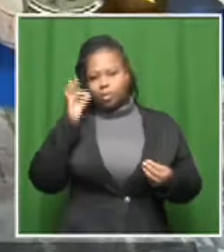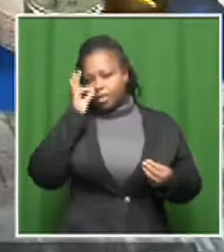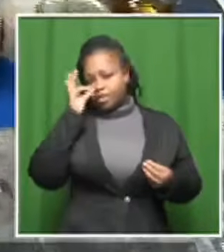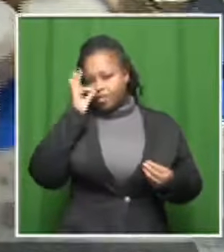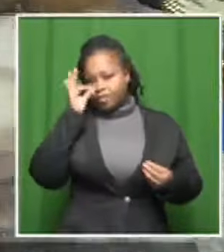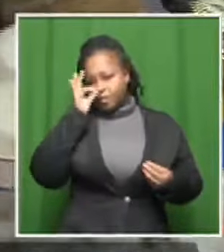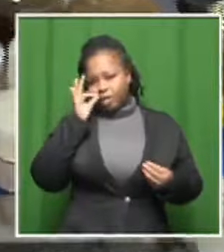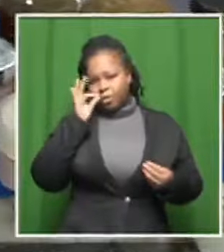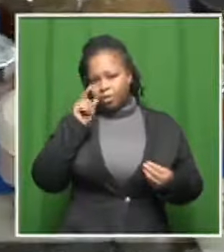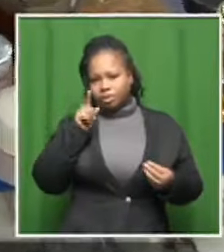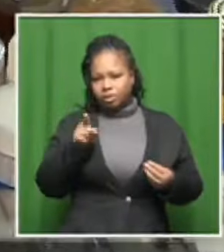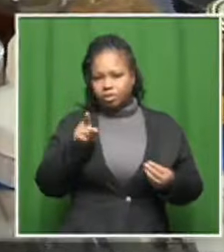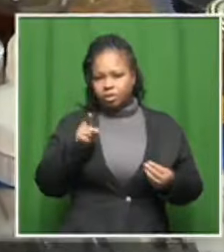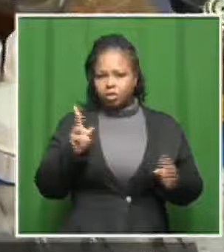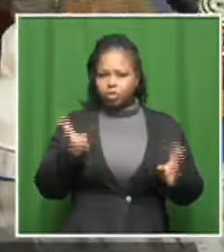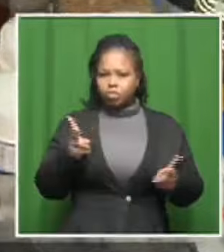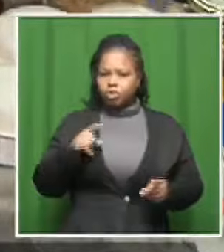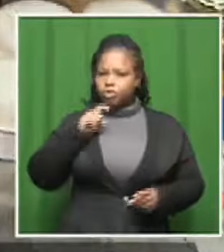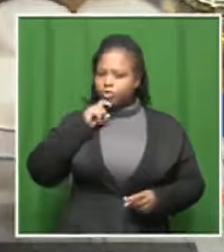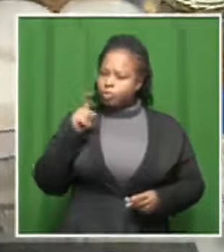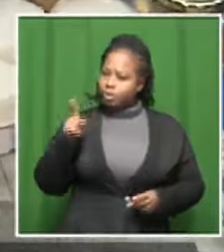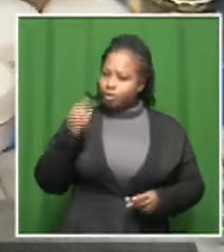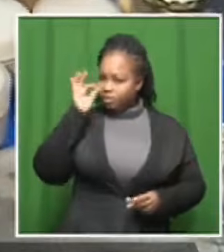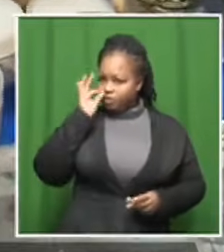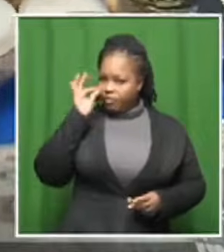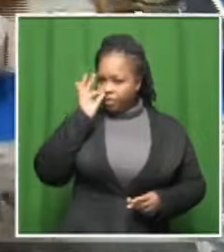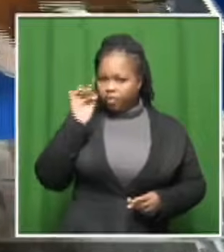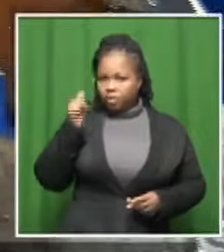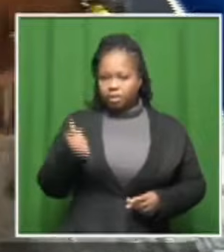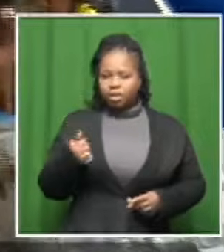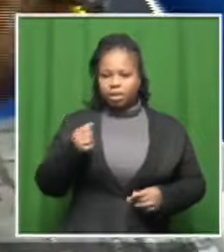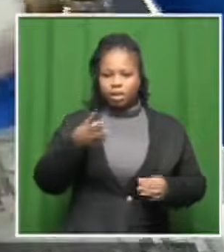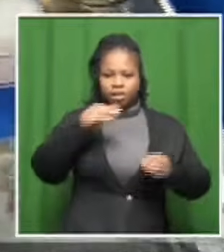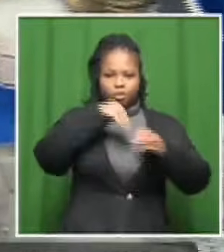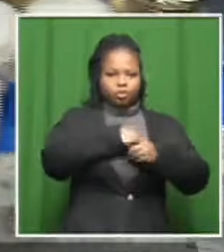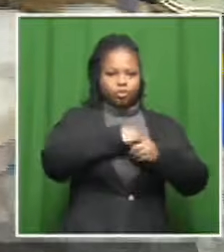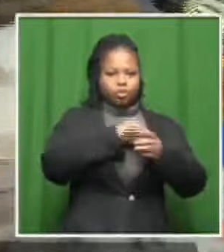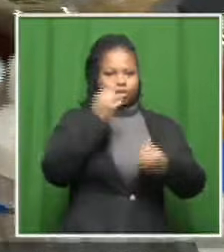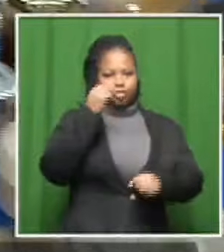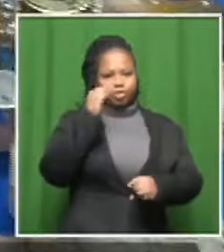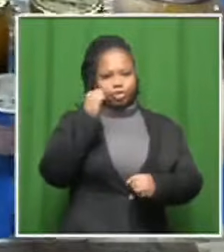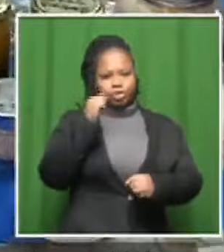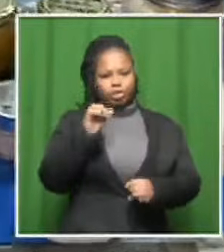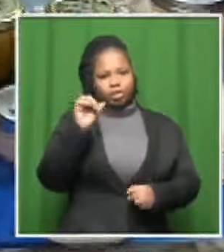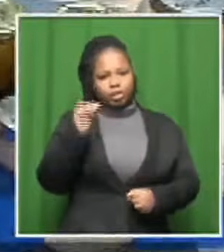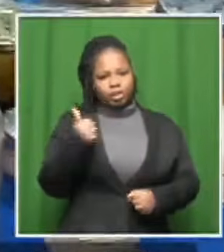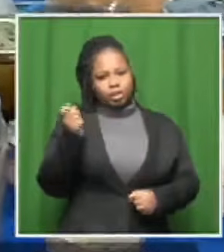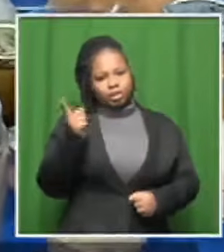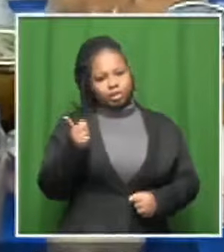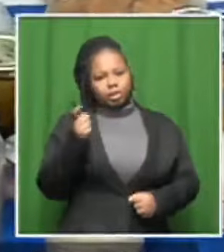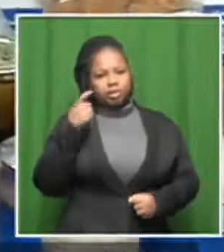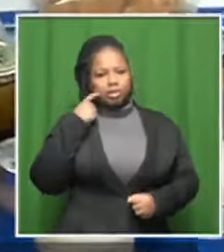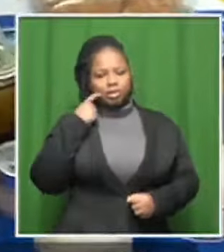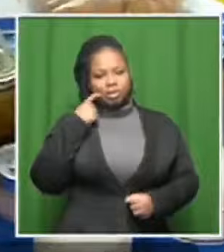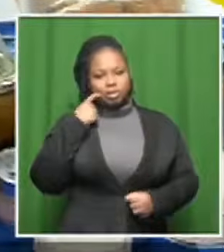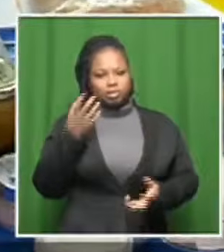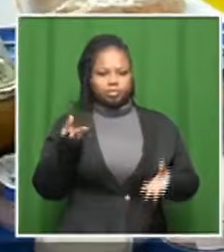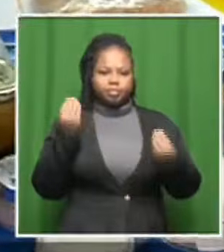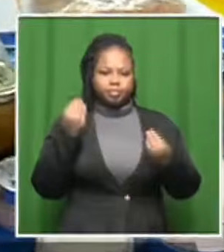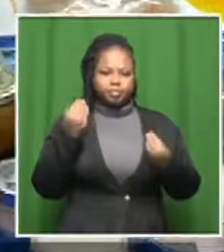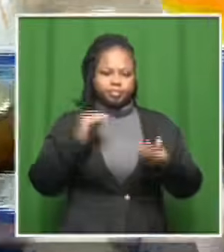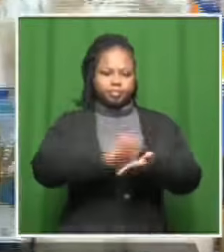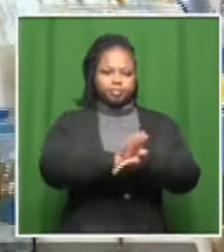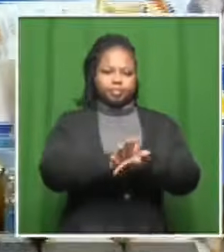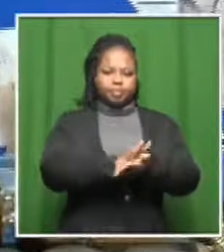the flowers that we normally use. From this, we then put it into the machine. Once we put it into the machine, we are able to get out the THC